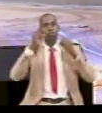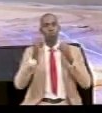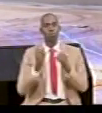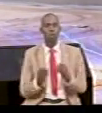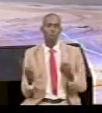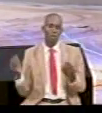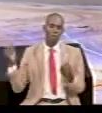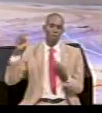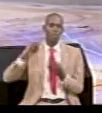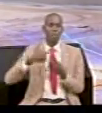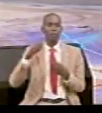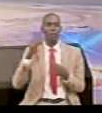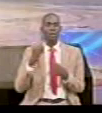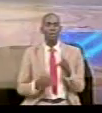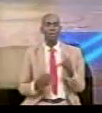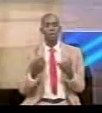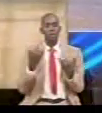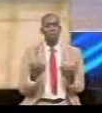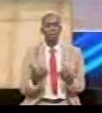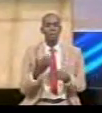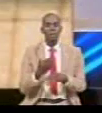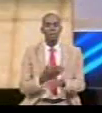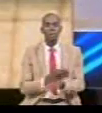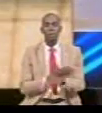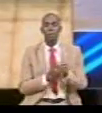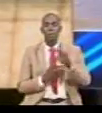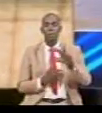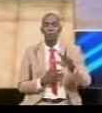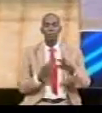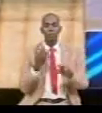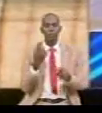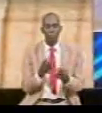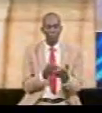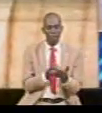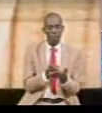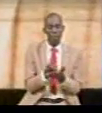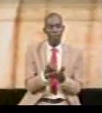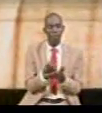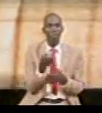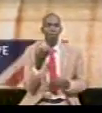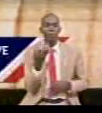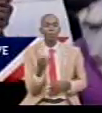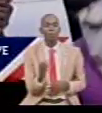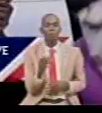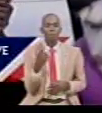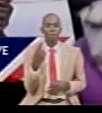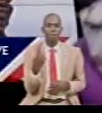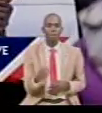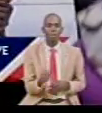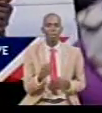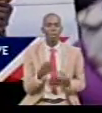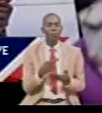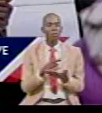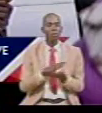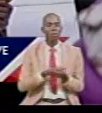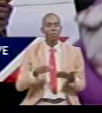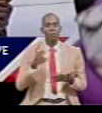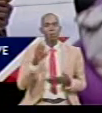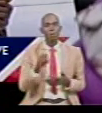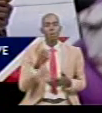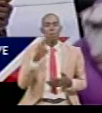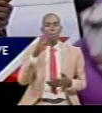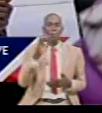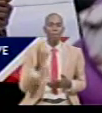unto the end. Look at number 3 here, in the honesty of the righteous